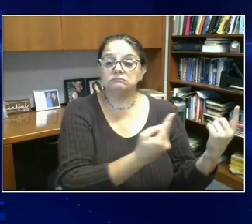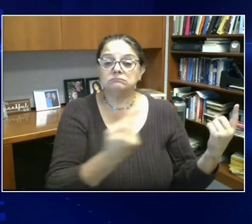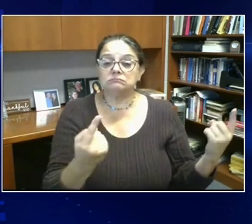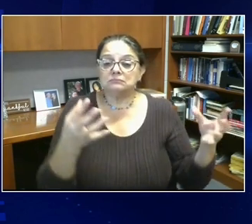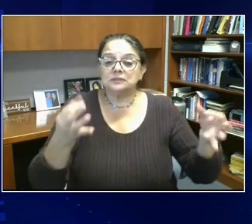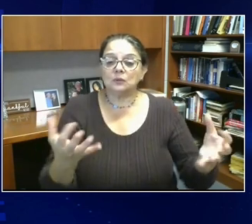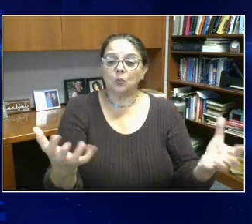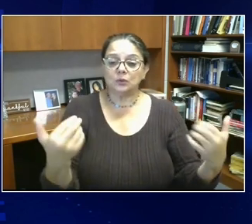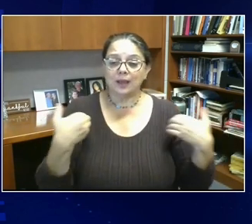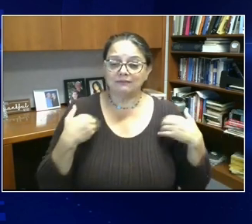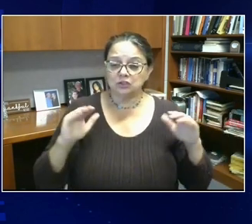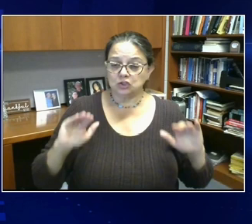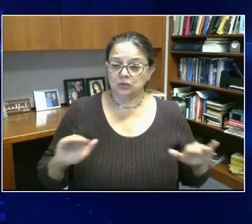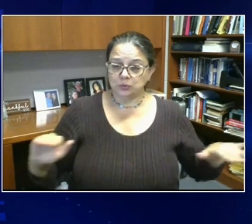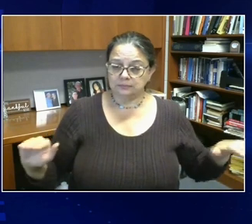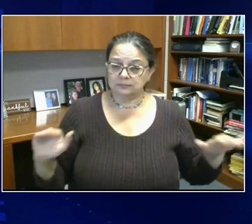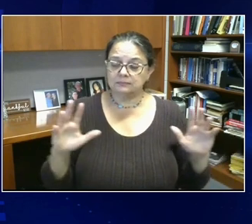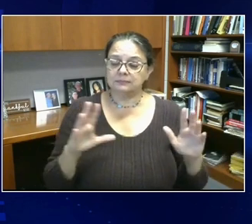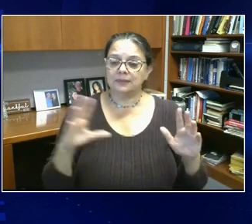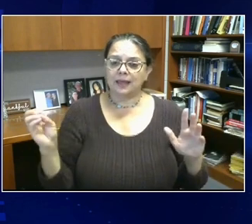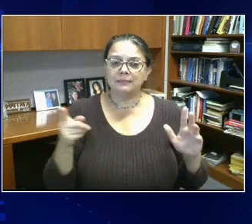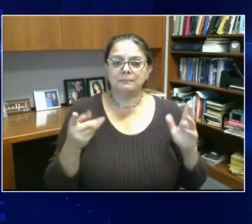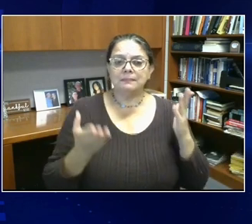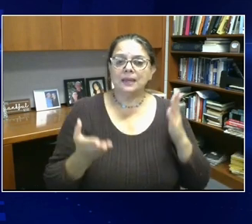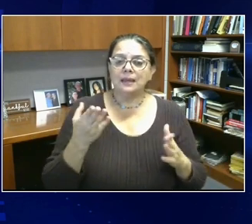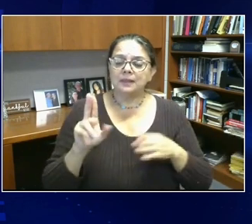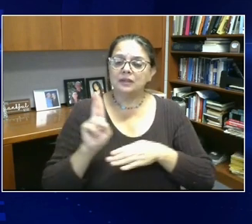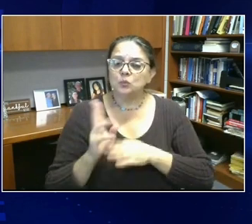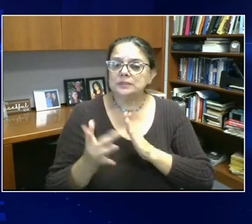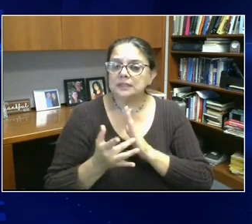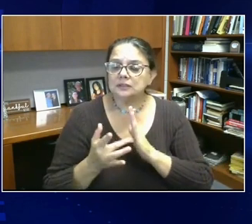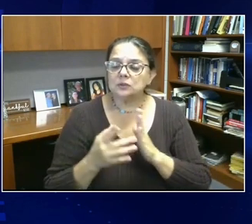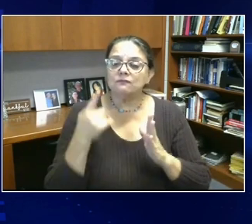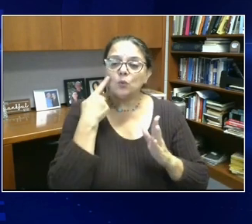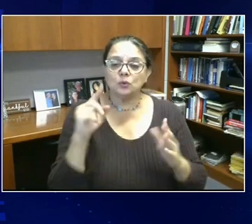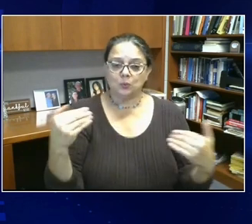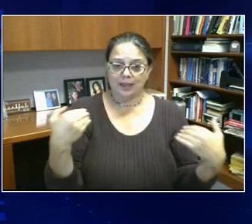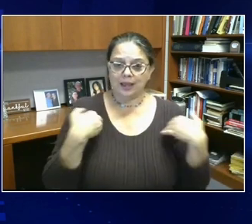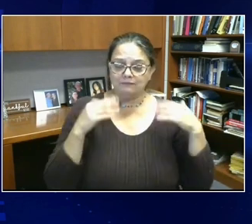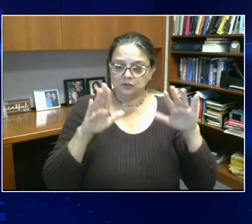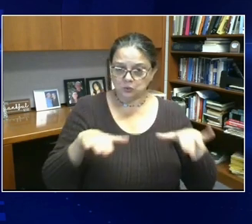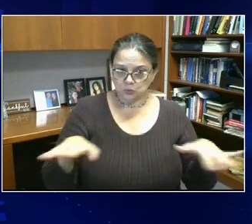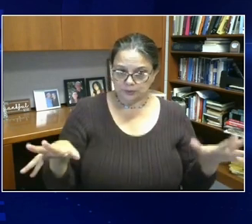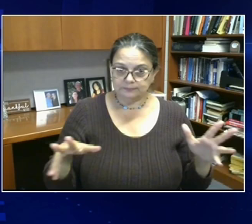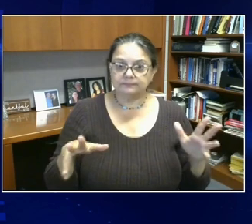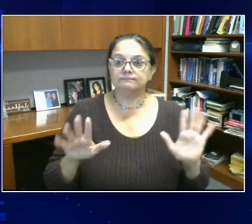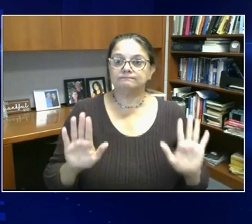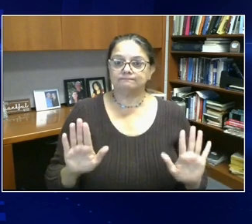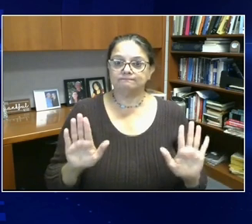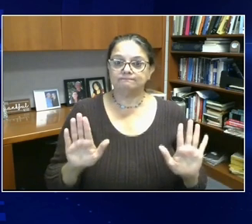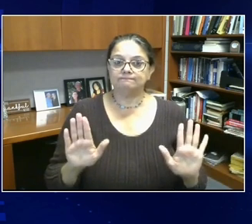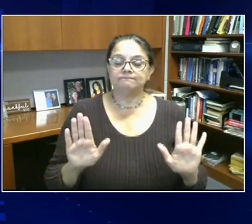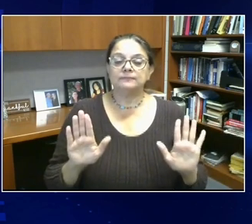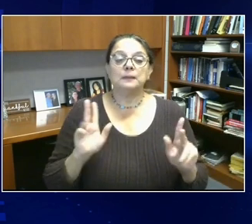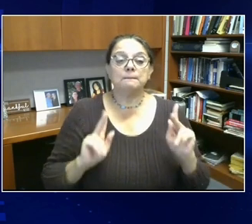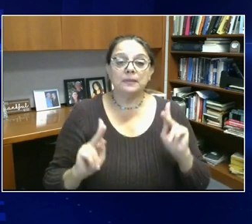Couples or individuals who are potential parents and have access to reproductive technology